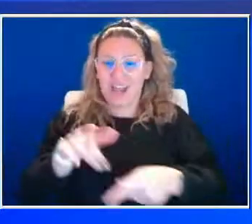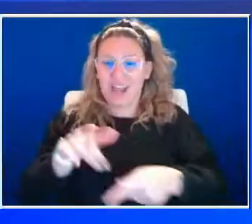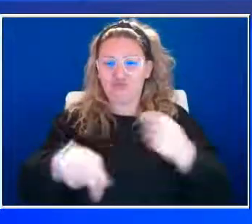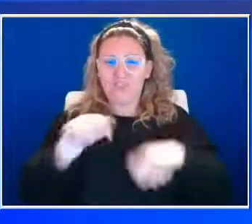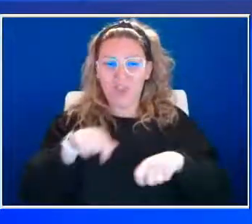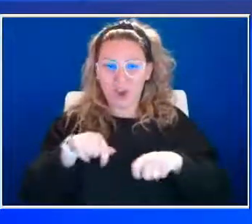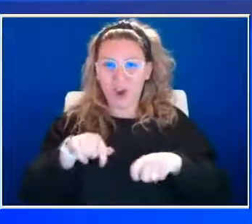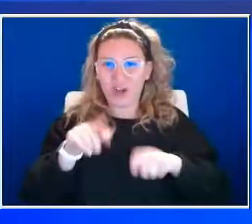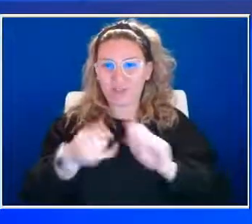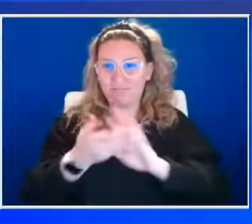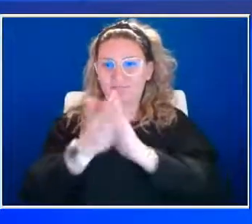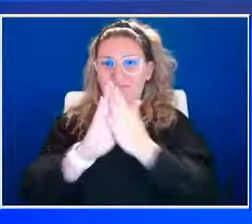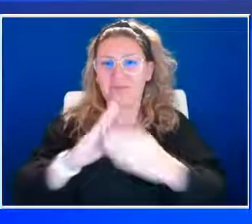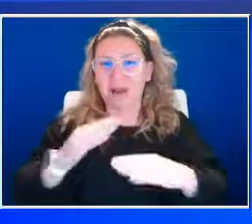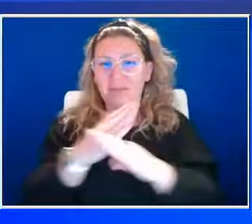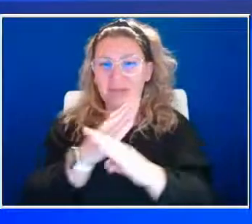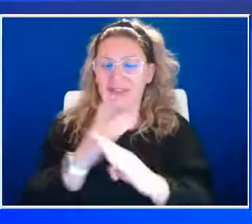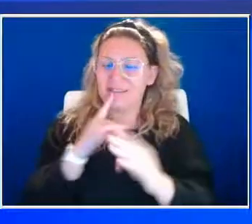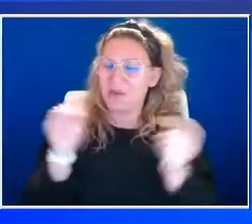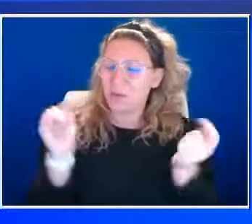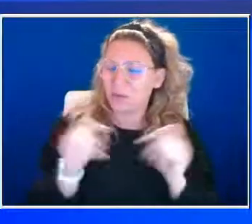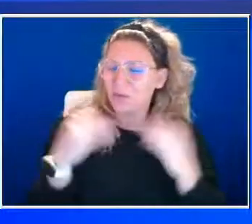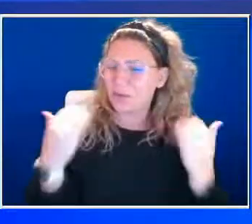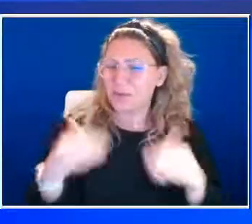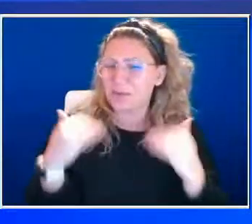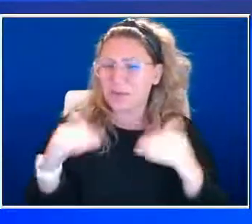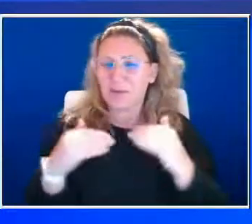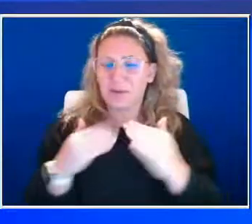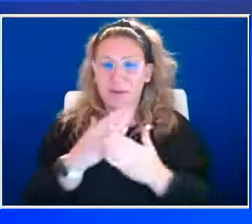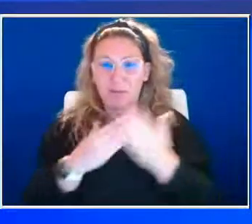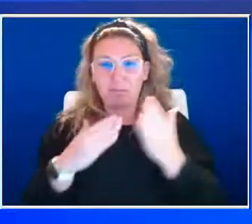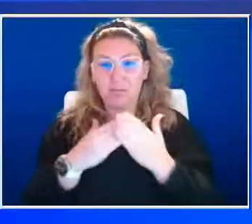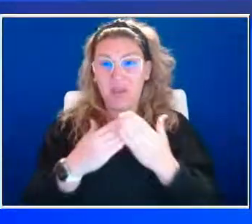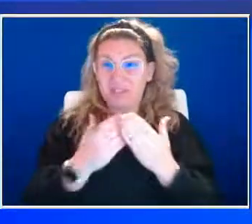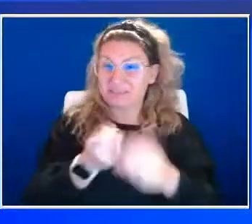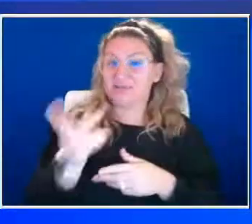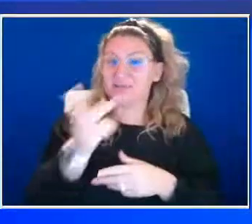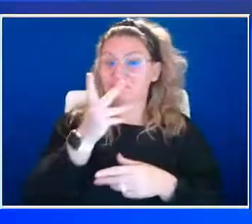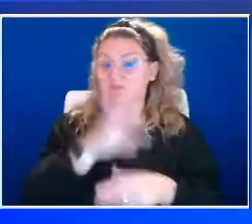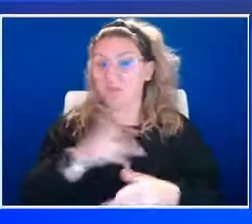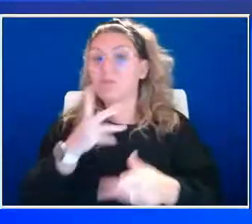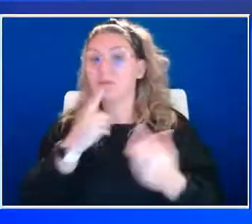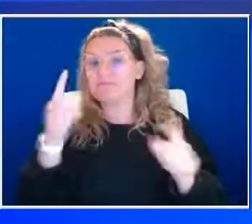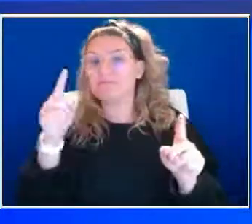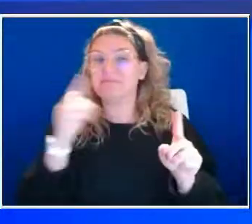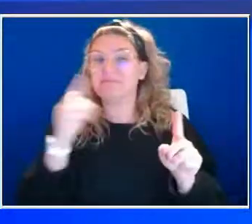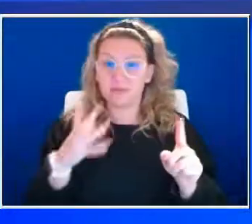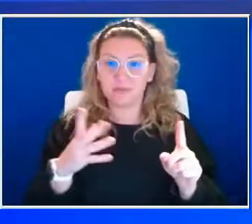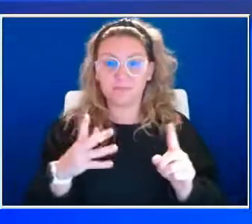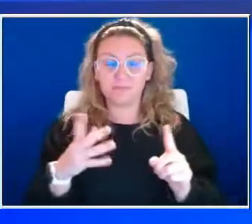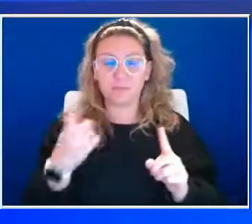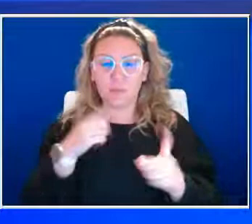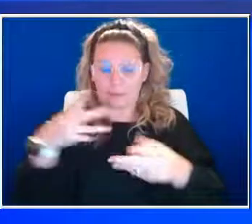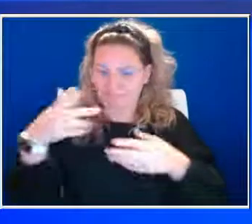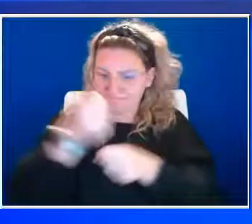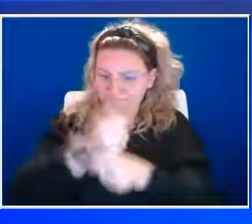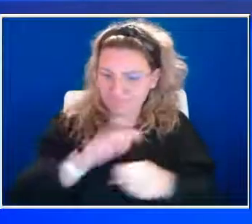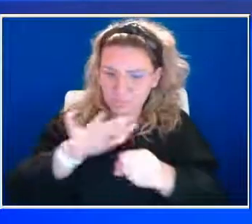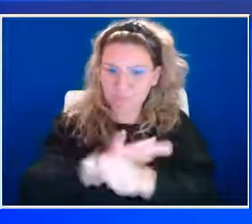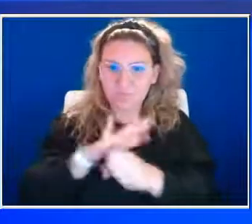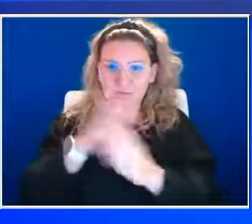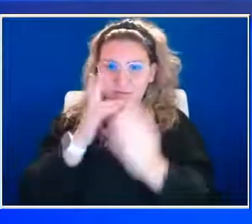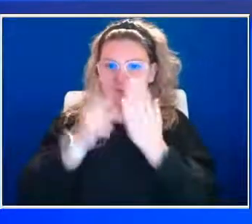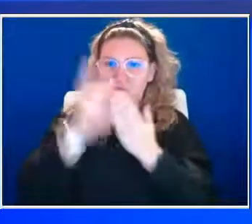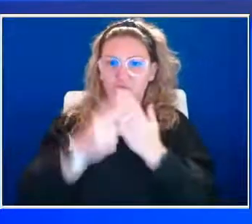that chronic, painful stage that some women get to. And we've really developed a comprehensive program here with